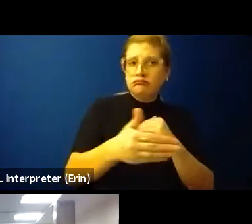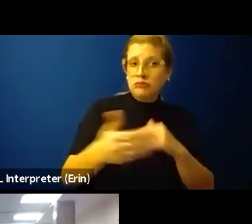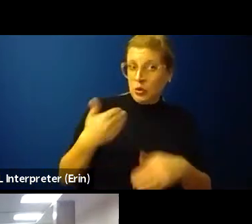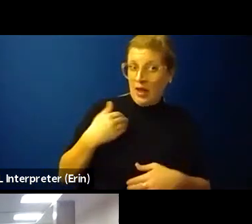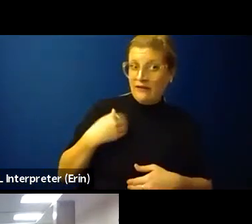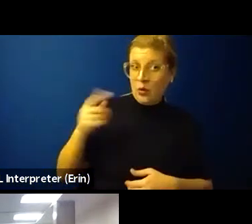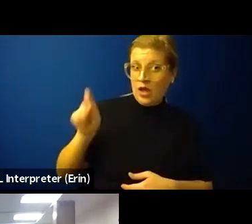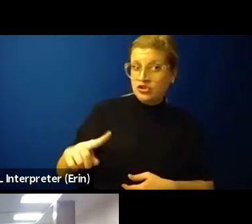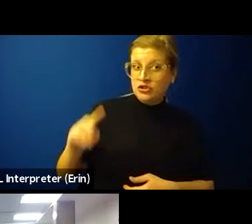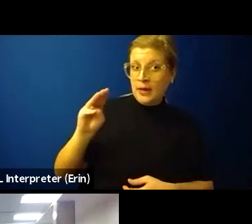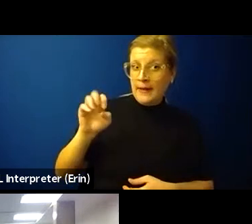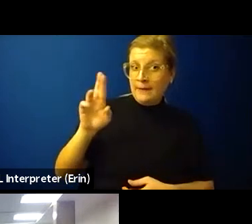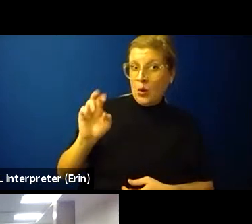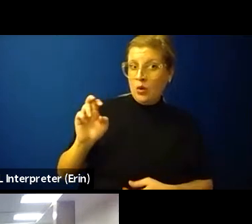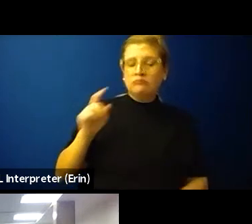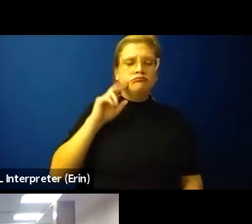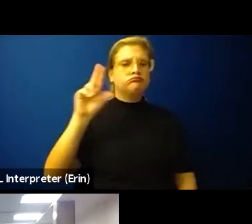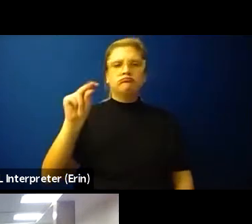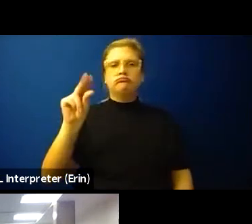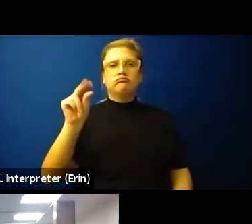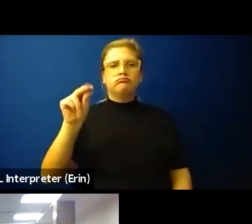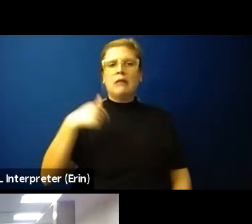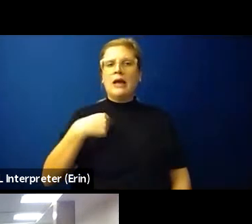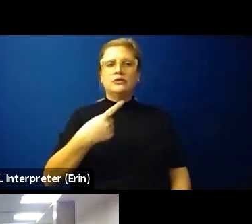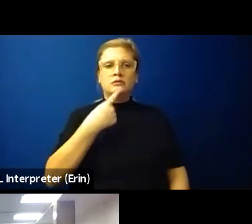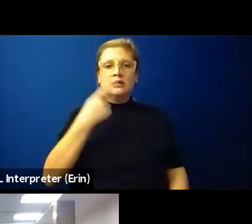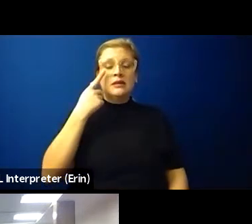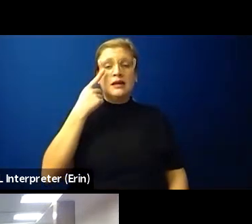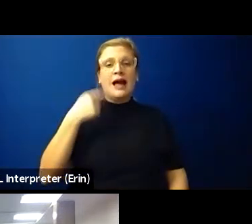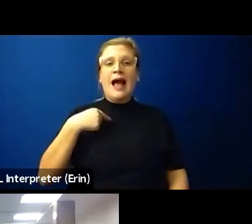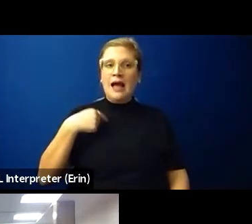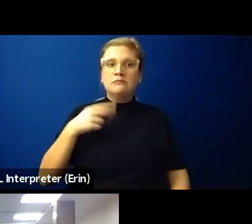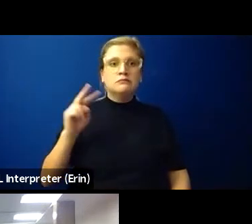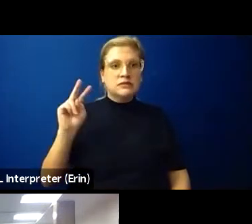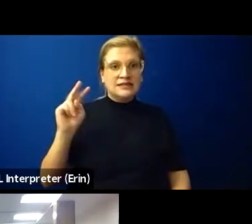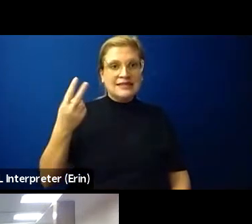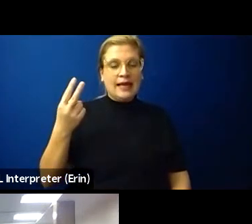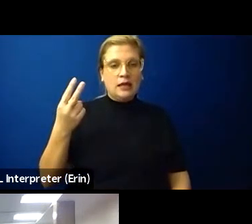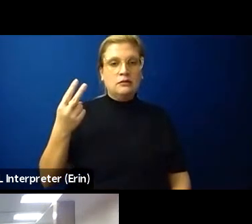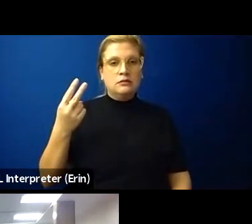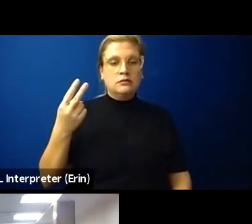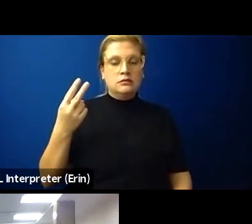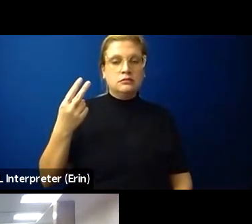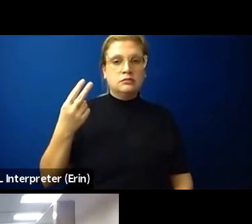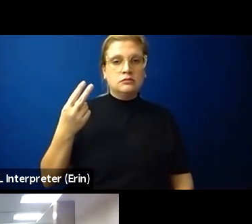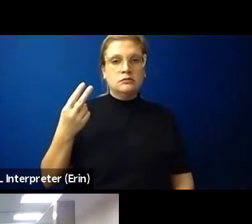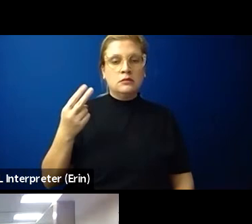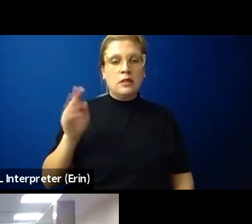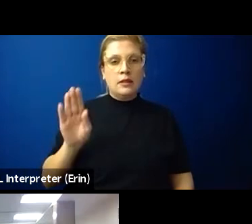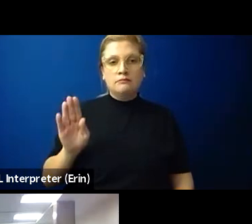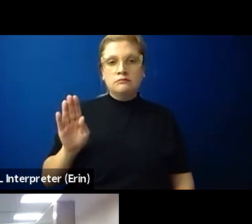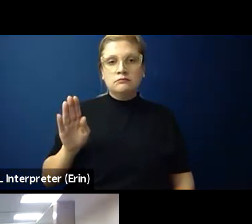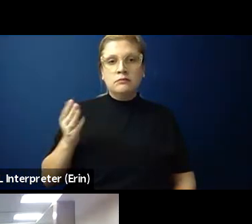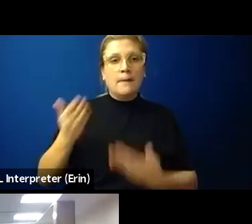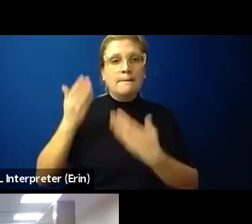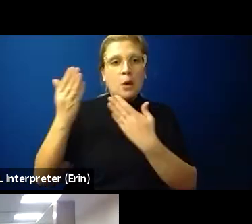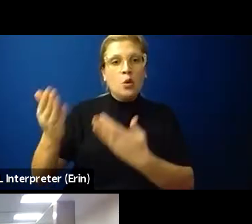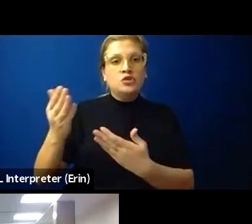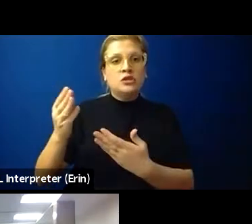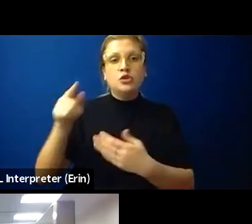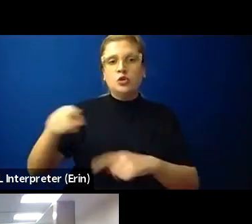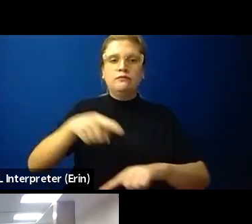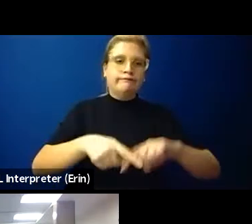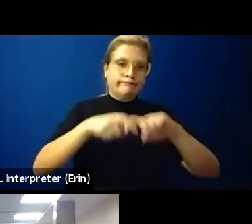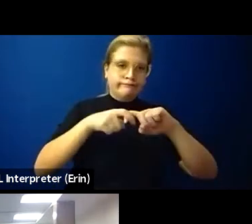about that, Commissioner Moore? No, I was just going to say I second the move to tape the motion that Commissioner Linehan made to